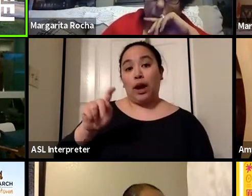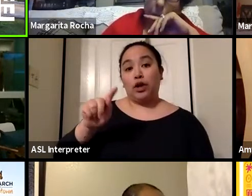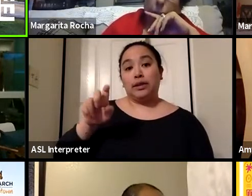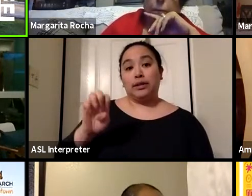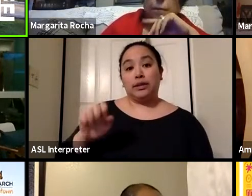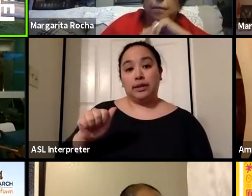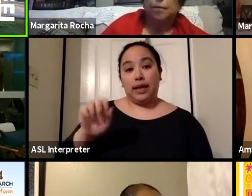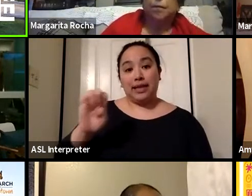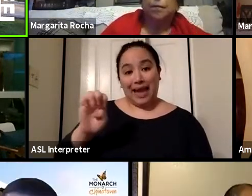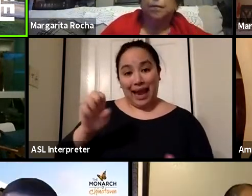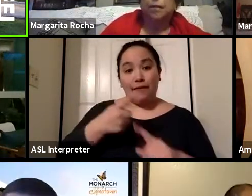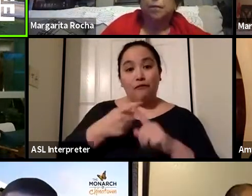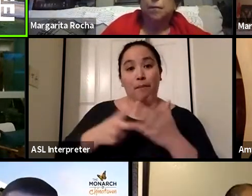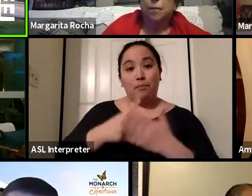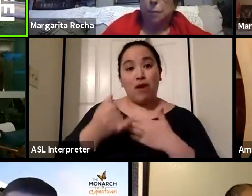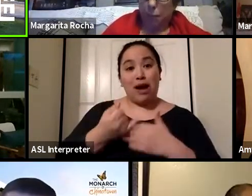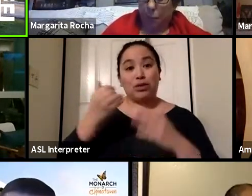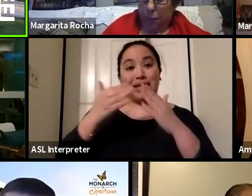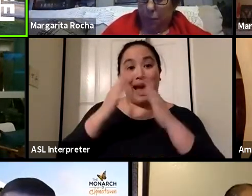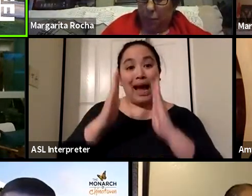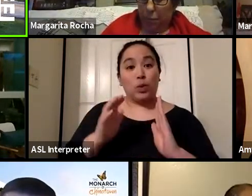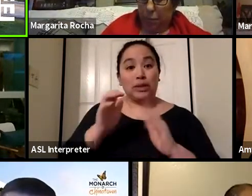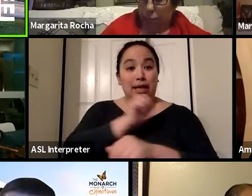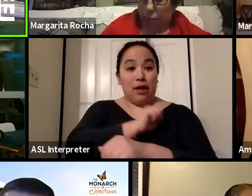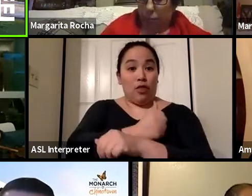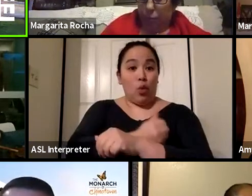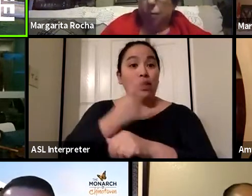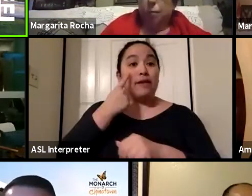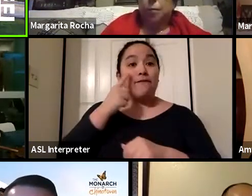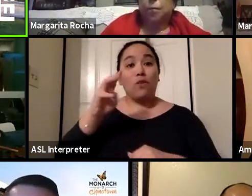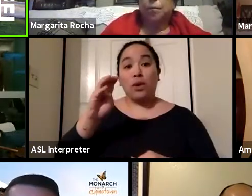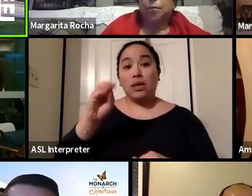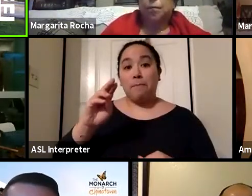Authority for project number 1, the Monarch at Chinatown.